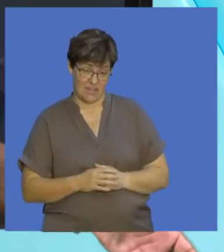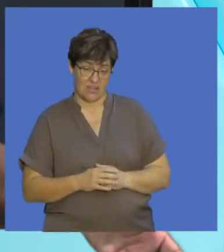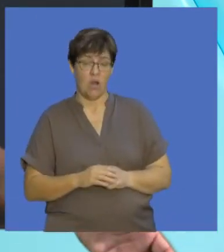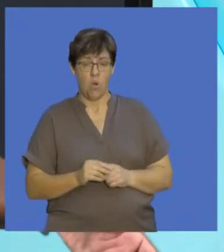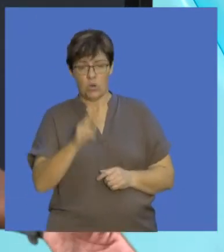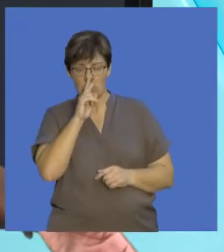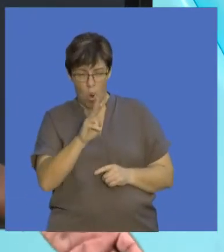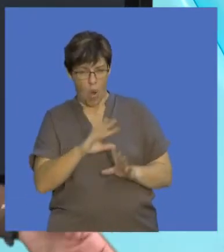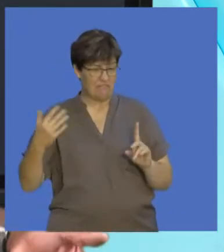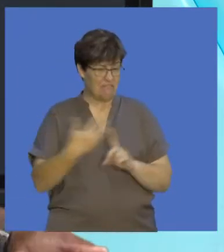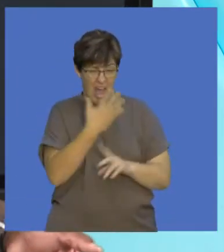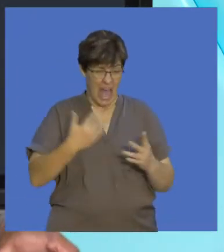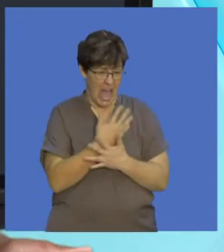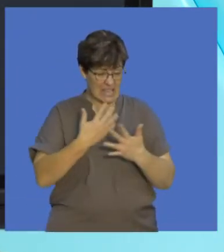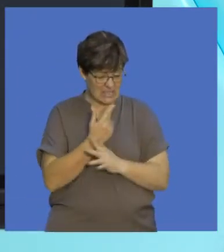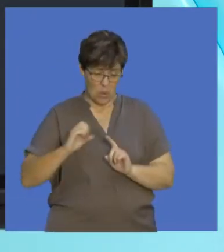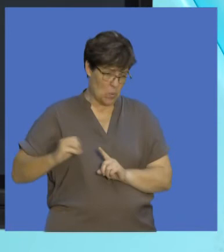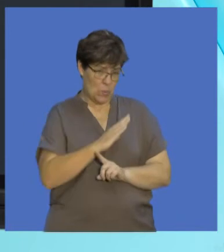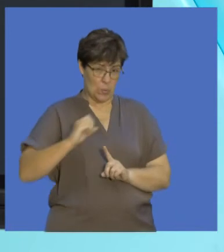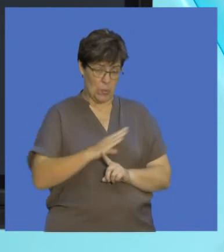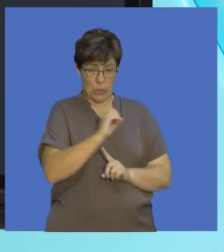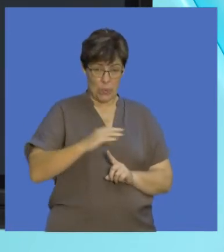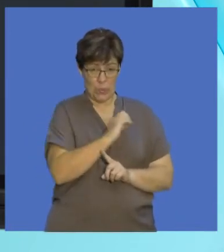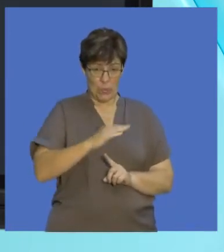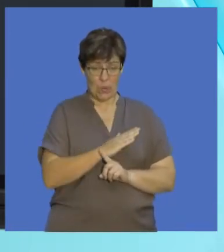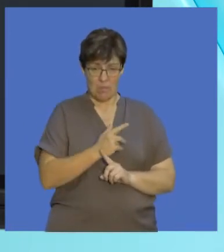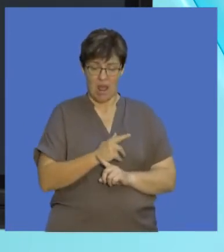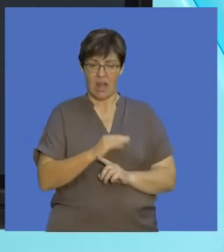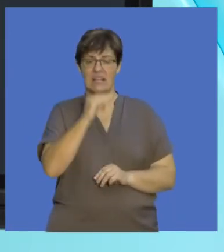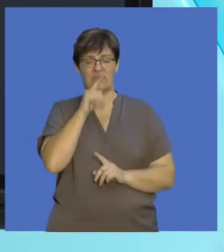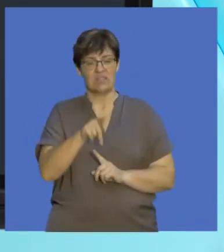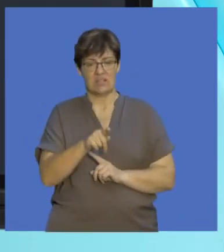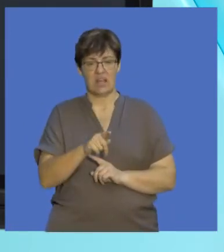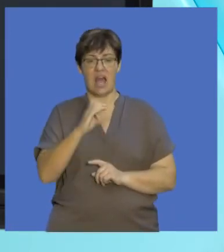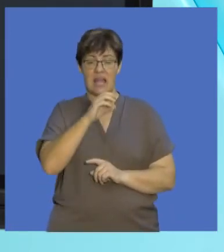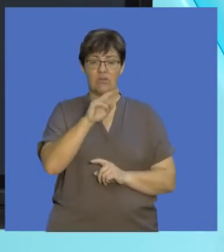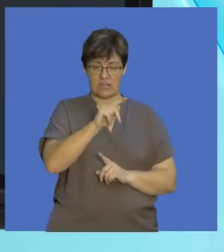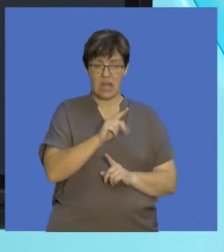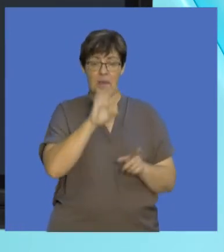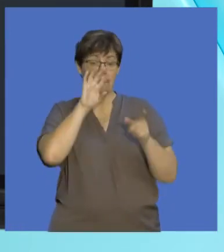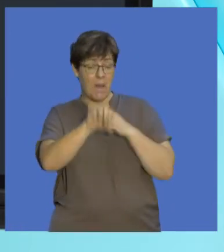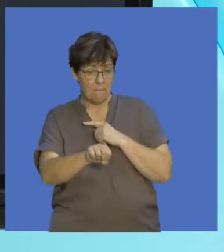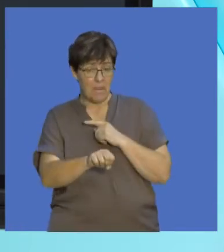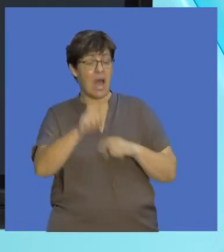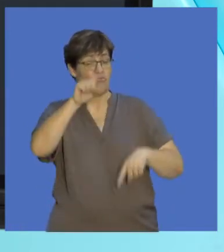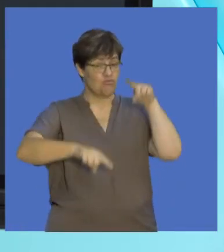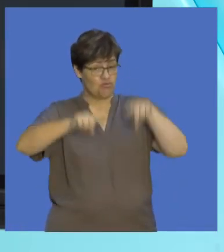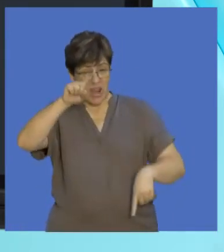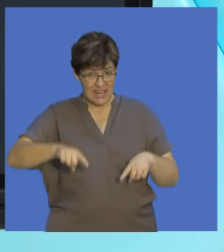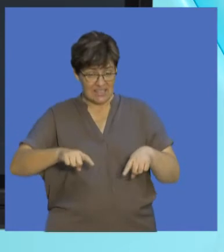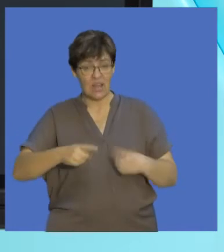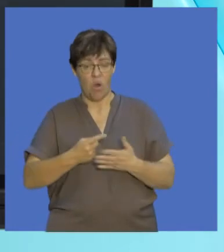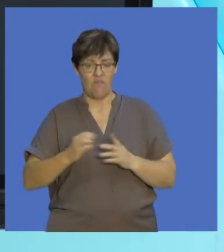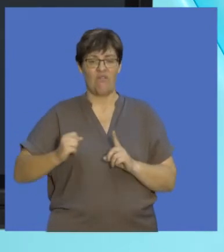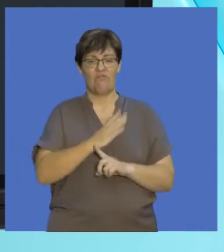We also saw even how fast the rate of flow. So it goes back to the definition, which says current is defined as the rate of